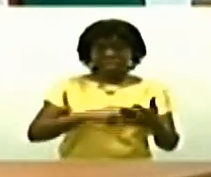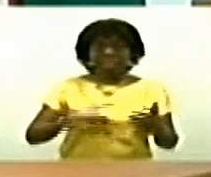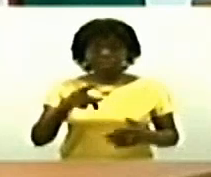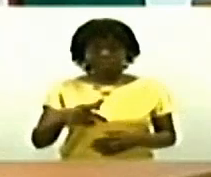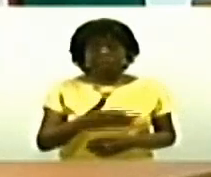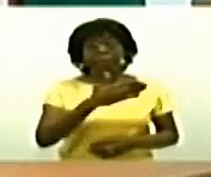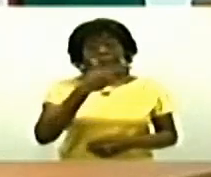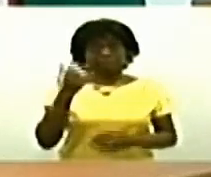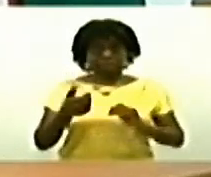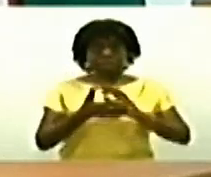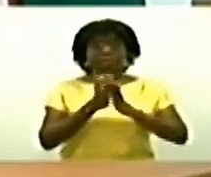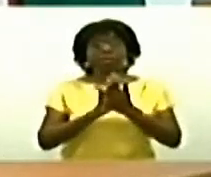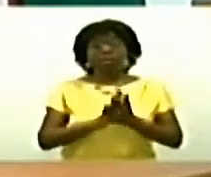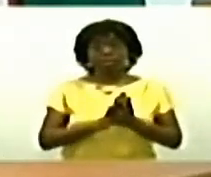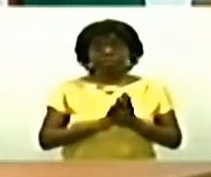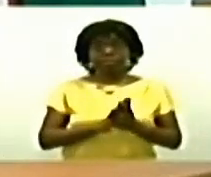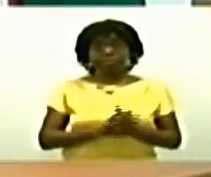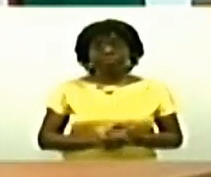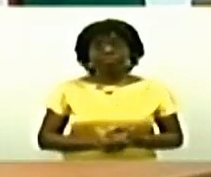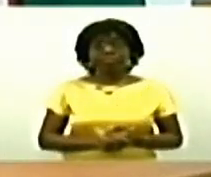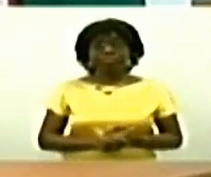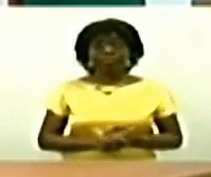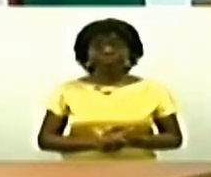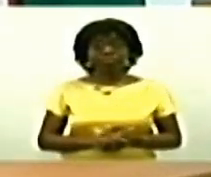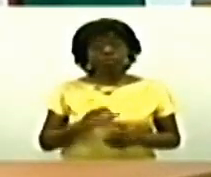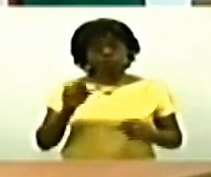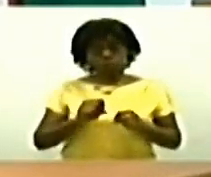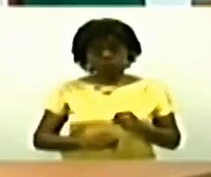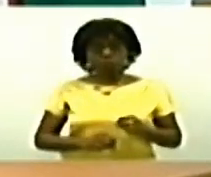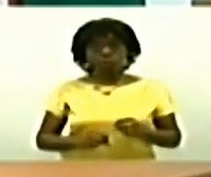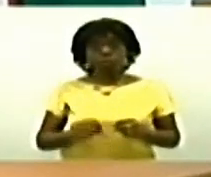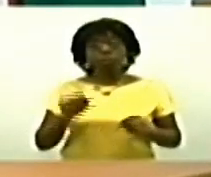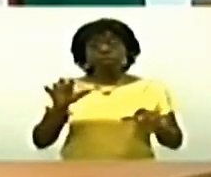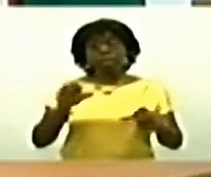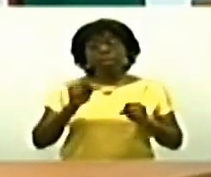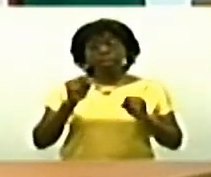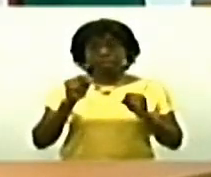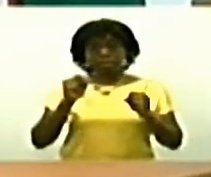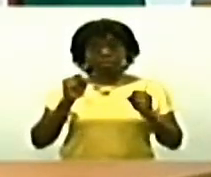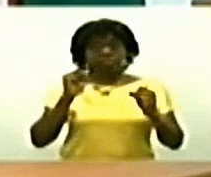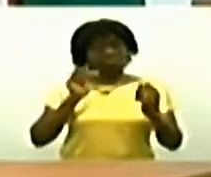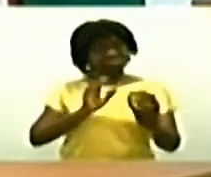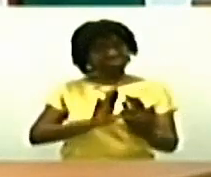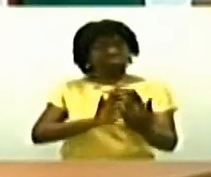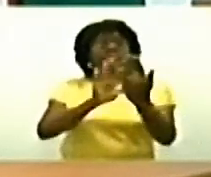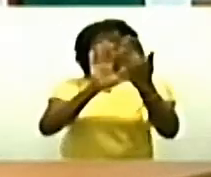better you will become. So I said, take it head on.